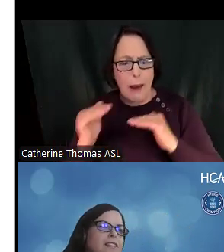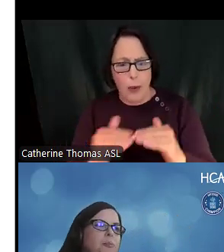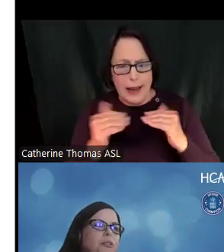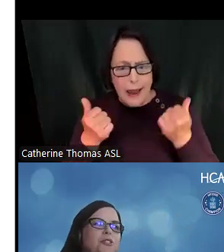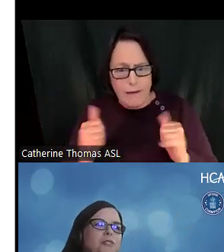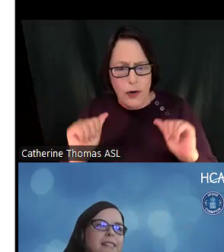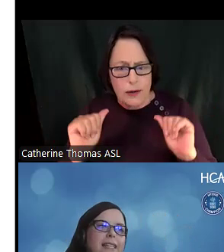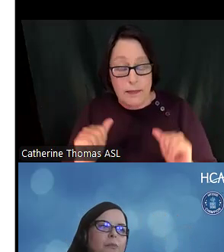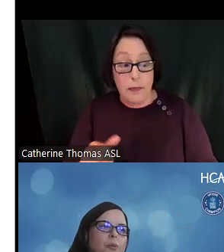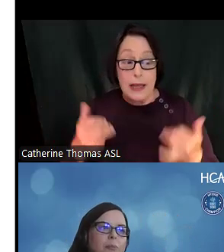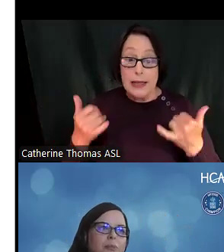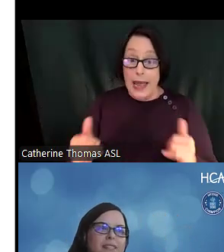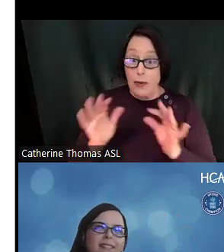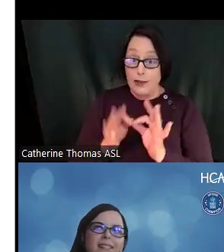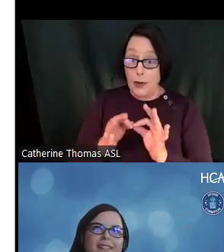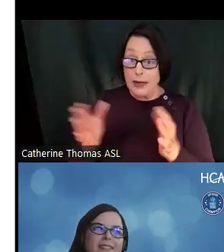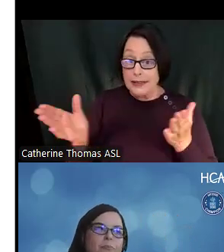the interpreter services team will be